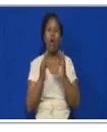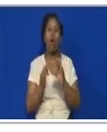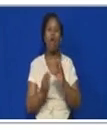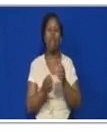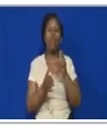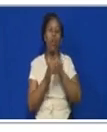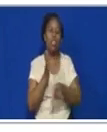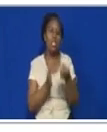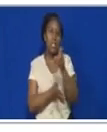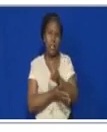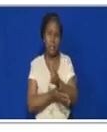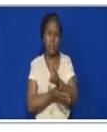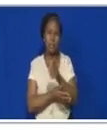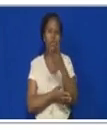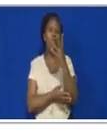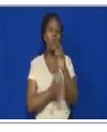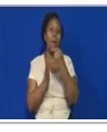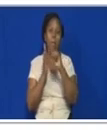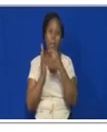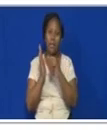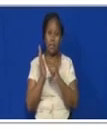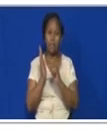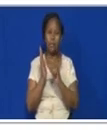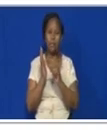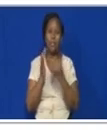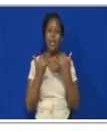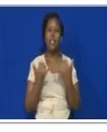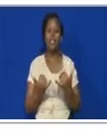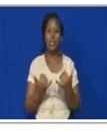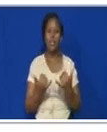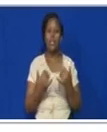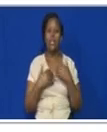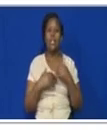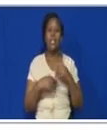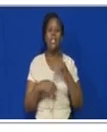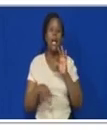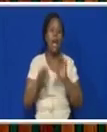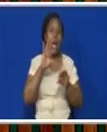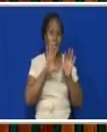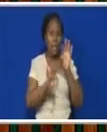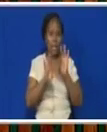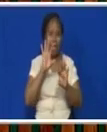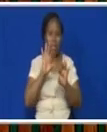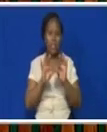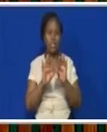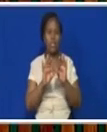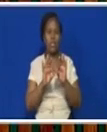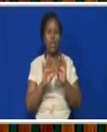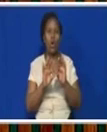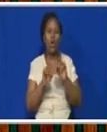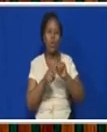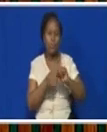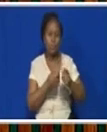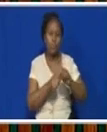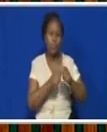marks awarded are 4 marks. Let us analyze or break this